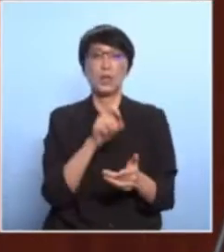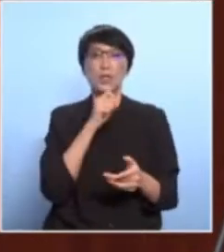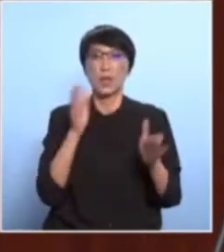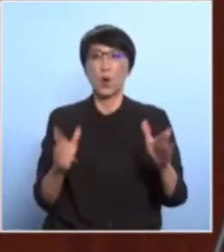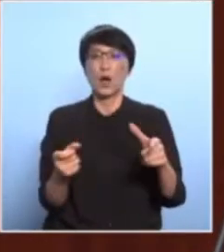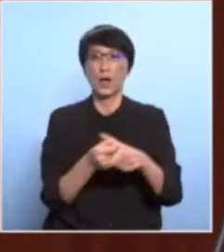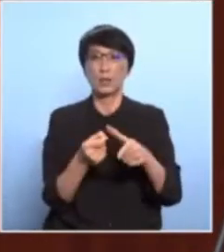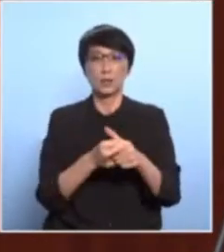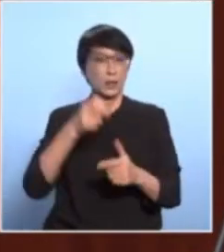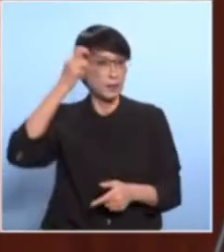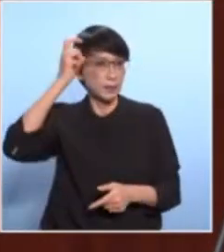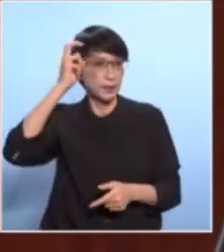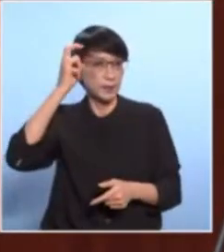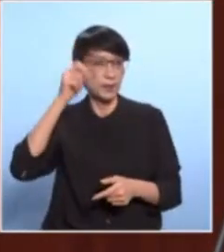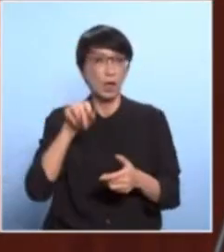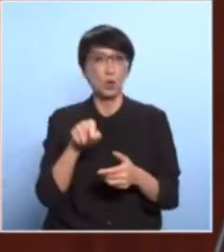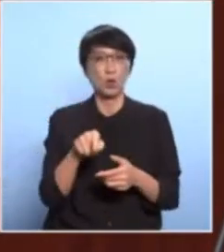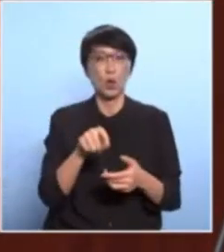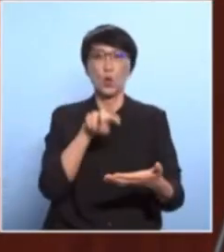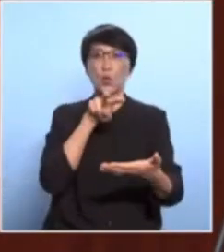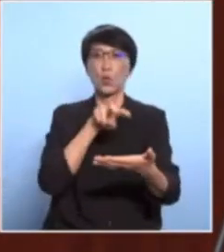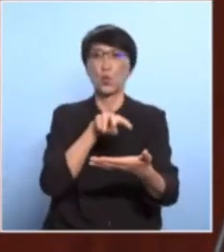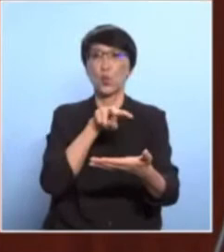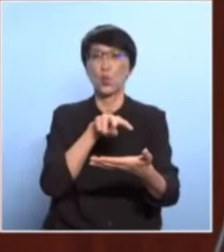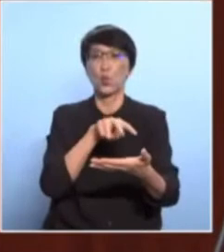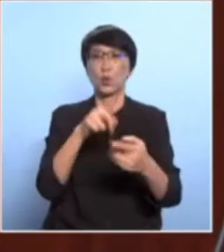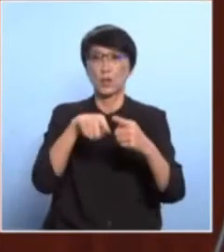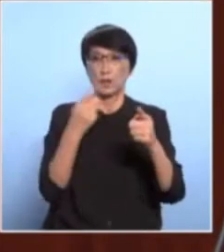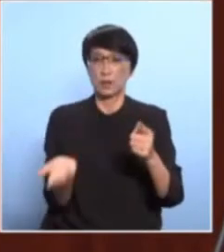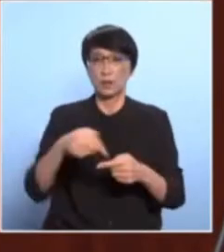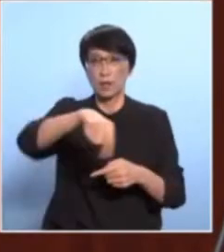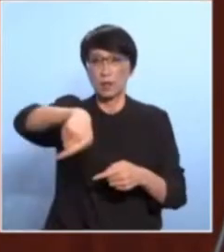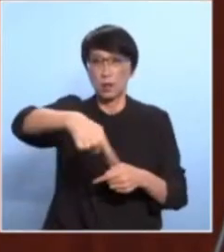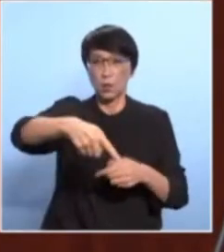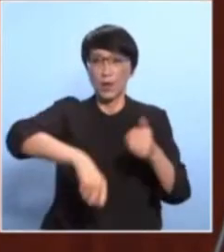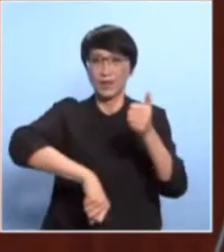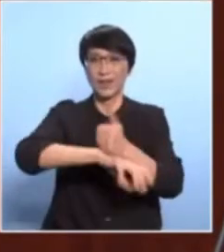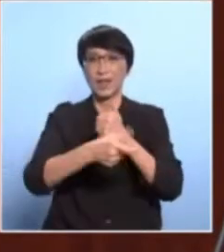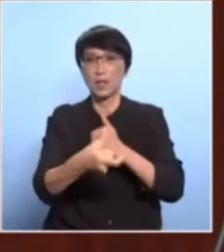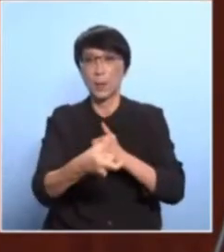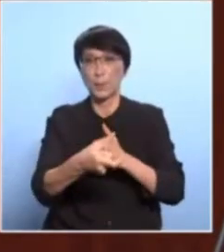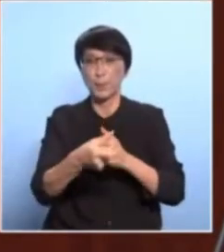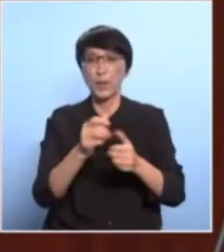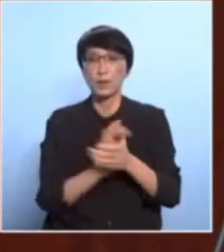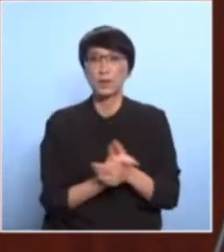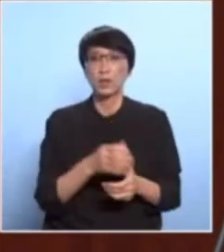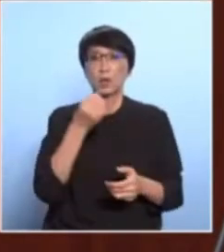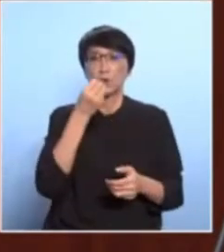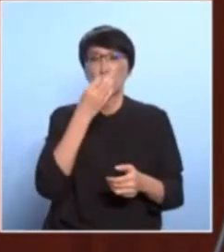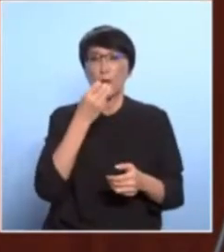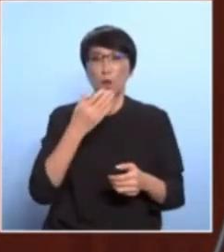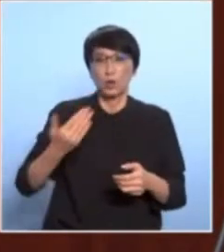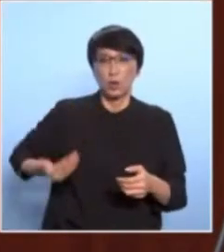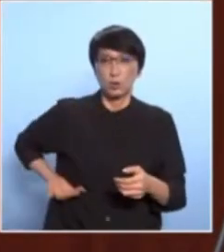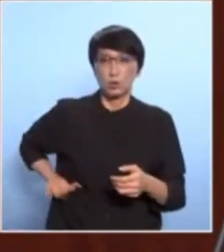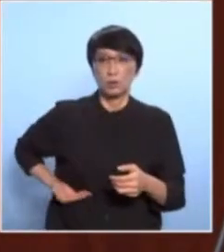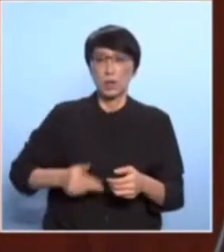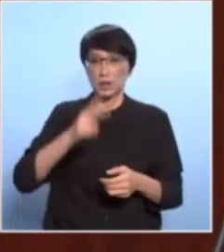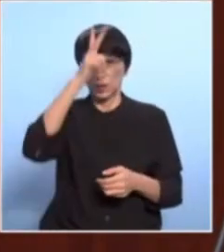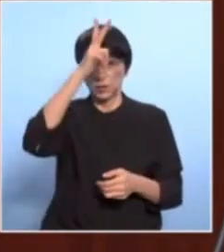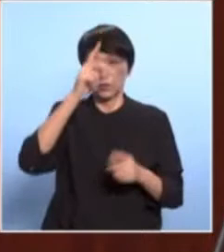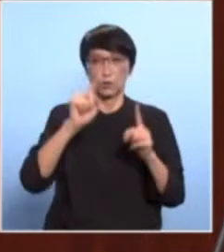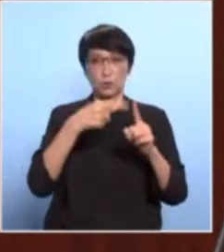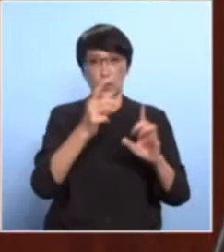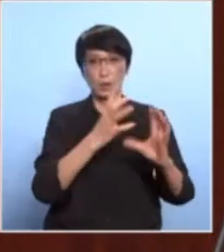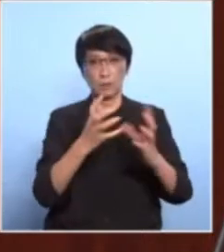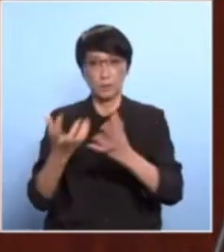Investment Corporation Limited is considering using the GBA Investment Fund under its management to set up a joint